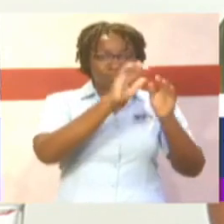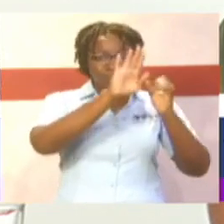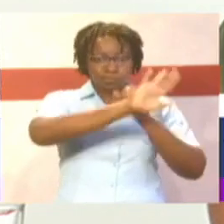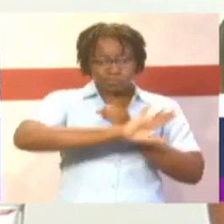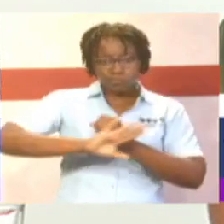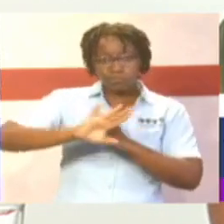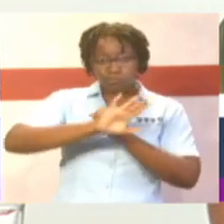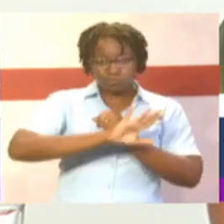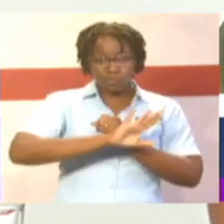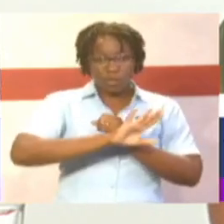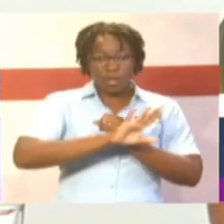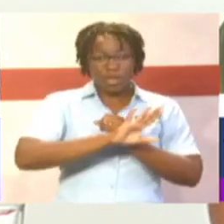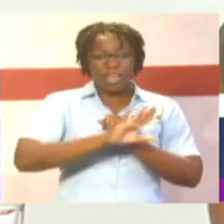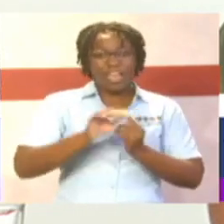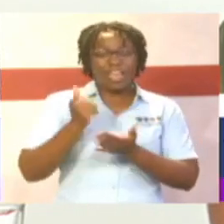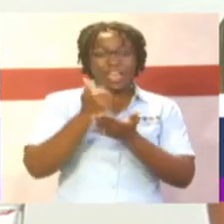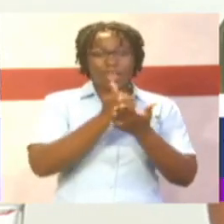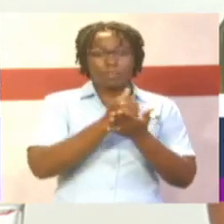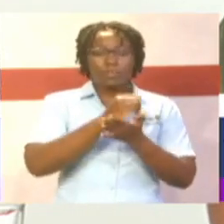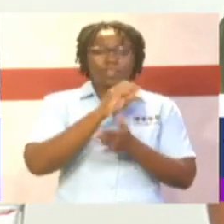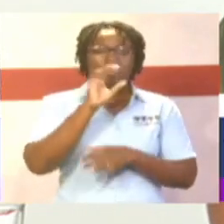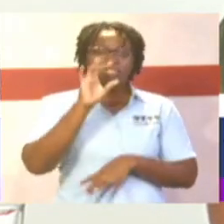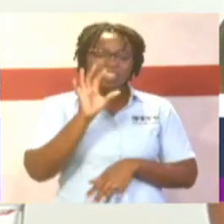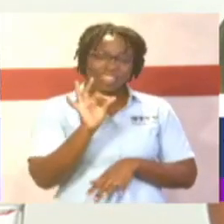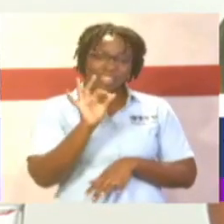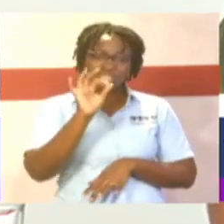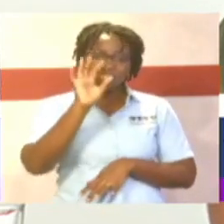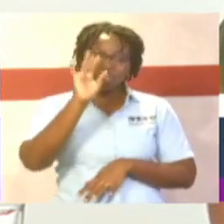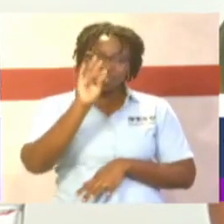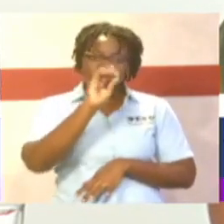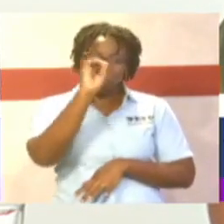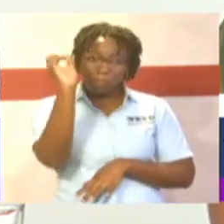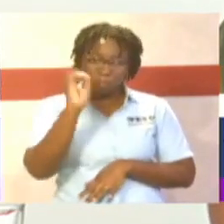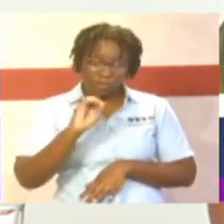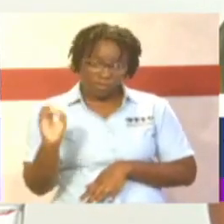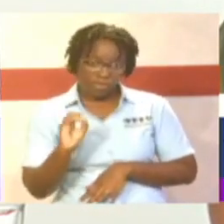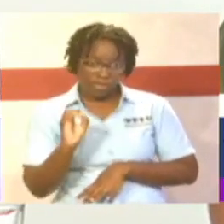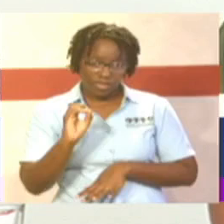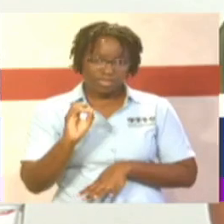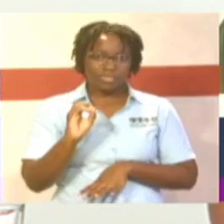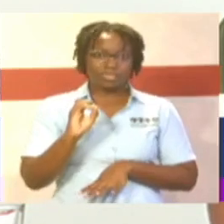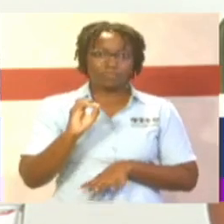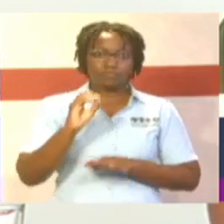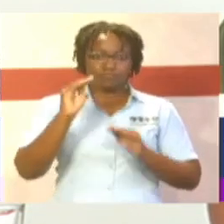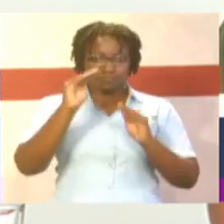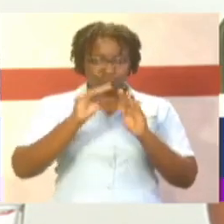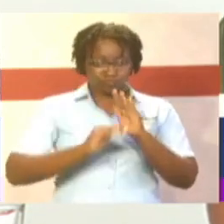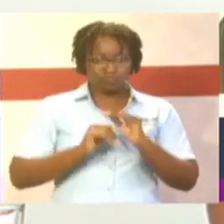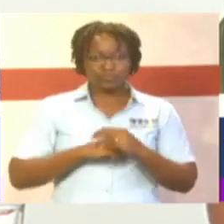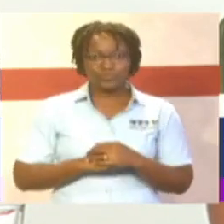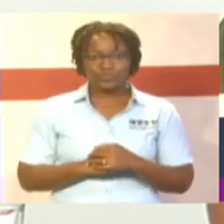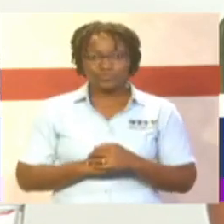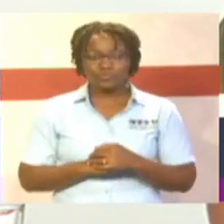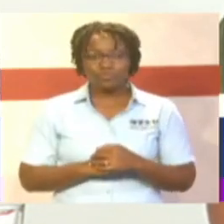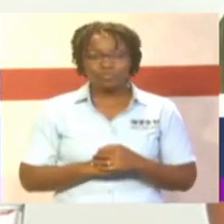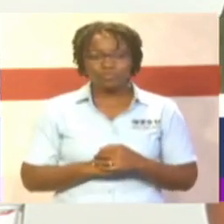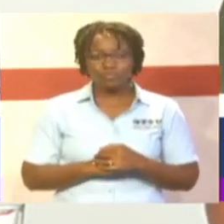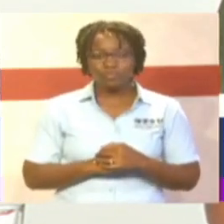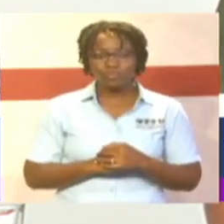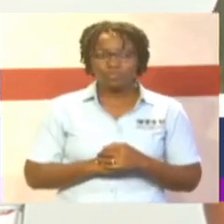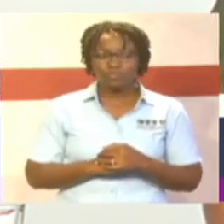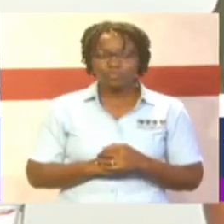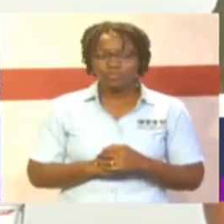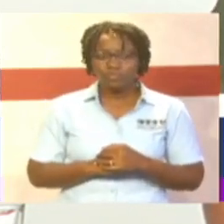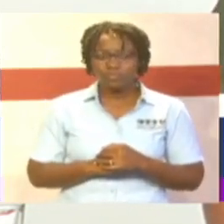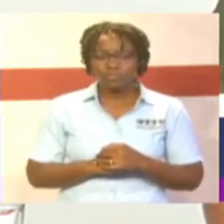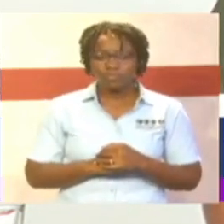it provides a 97% reduction in your having a complication or death due to the COVID-19 infection.